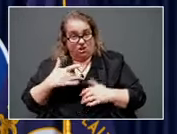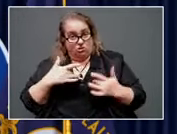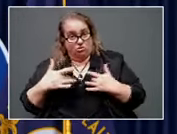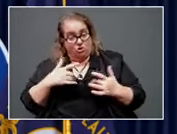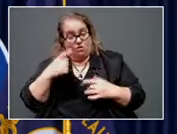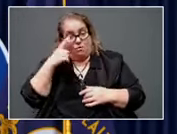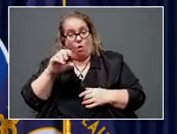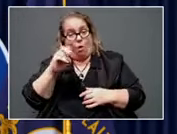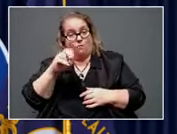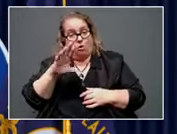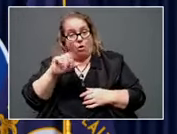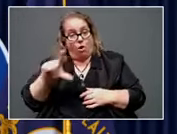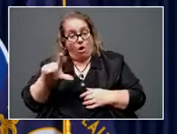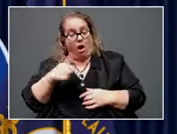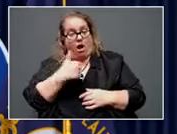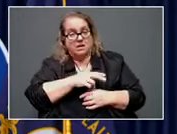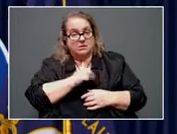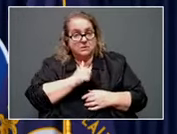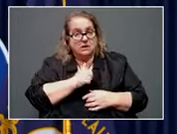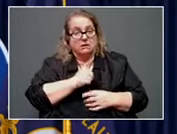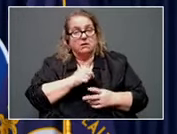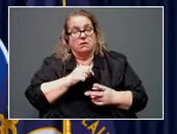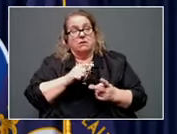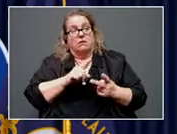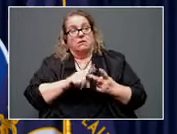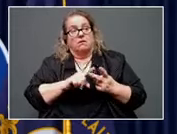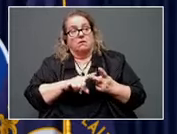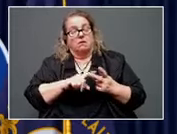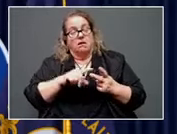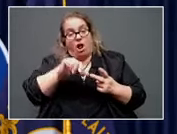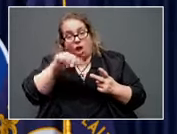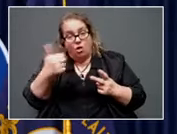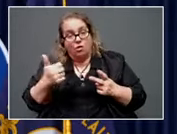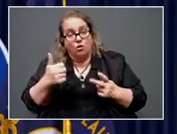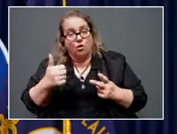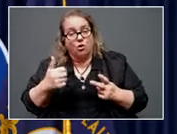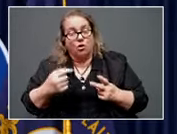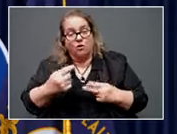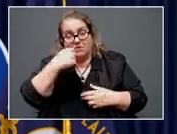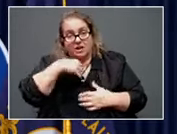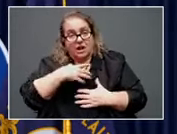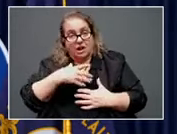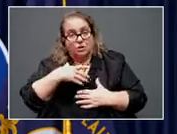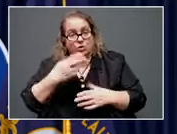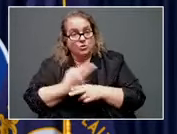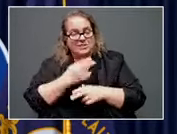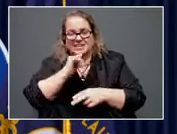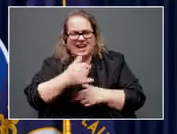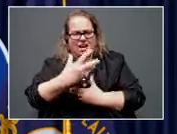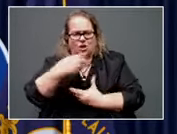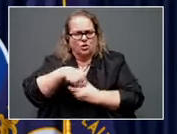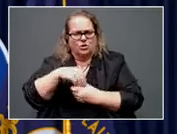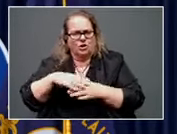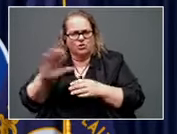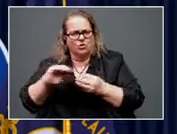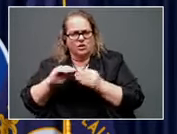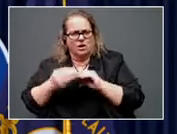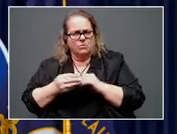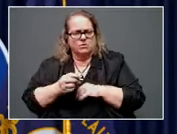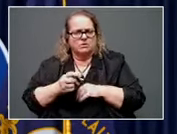ICU capacity, ventilator use, those things not being included among the indicators? And then my other question is, do